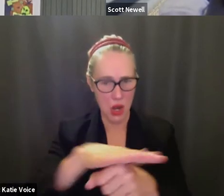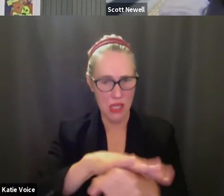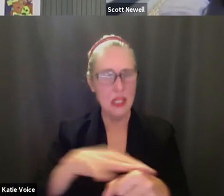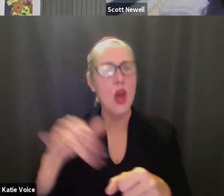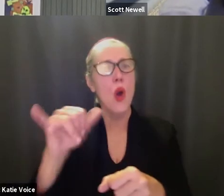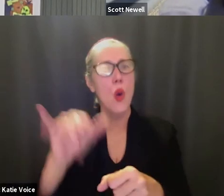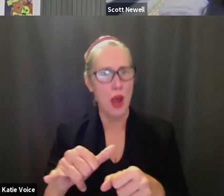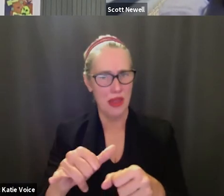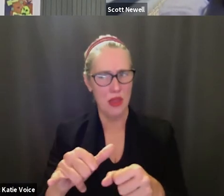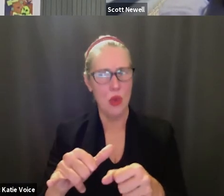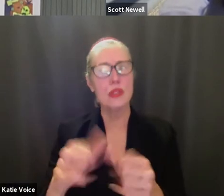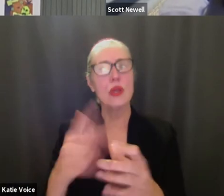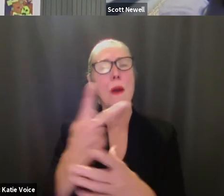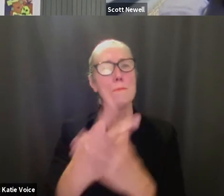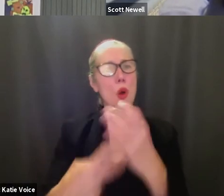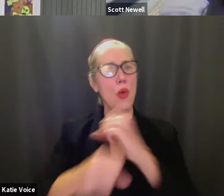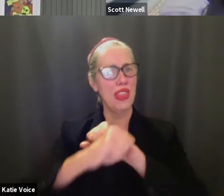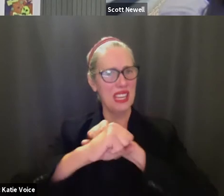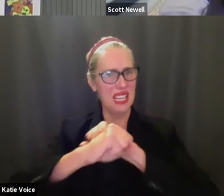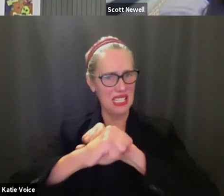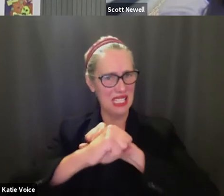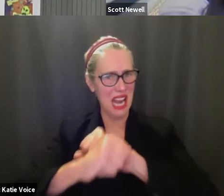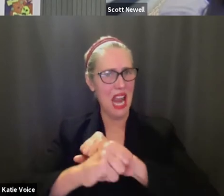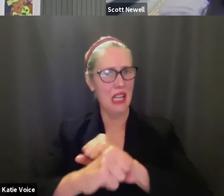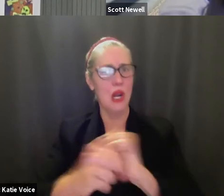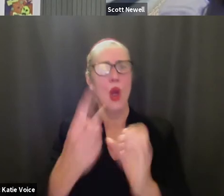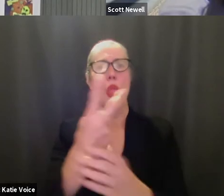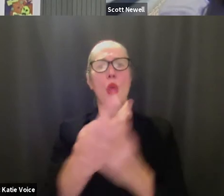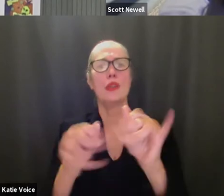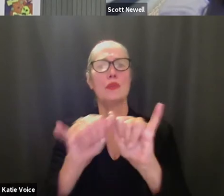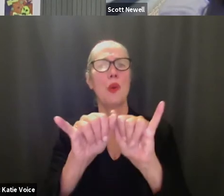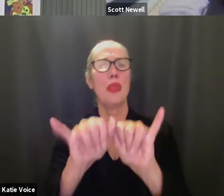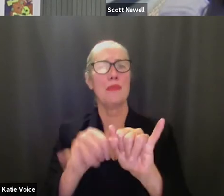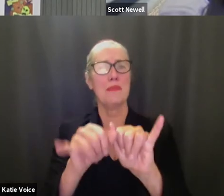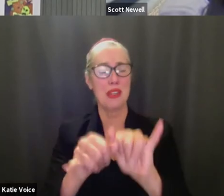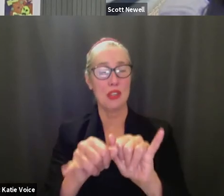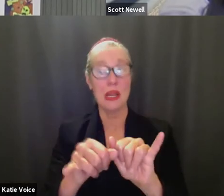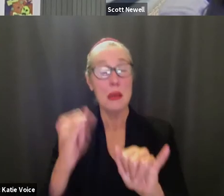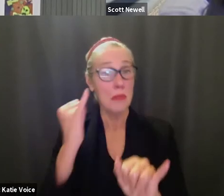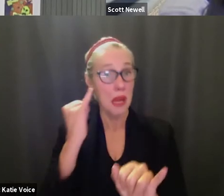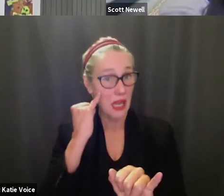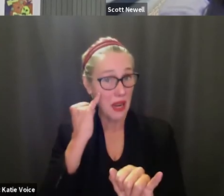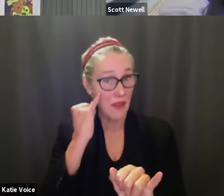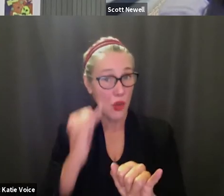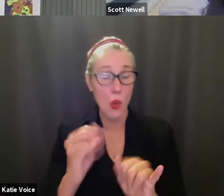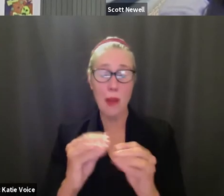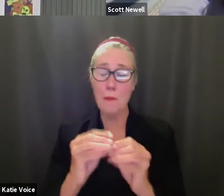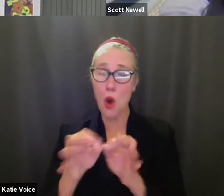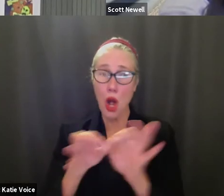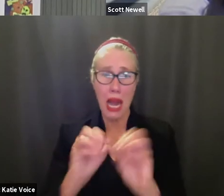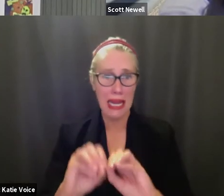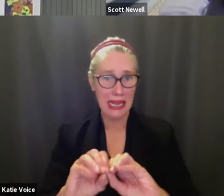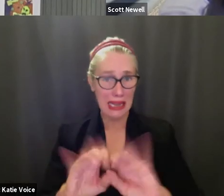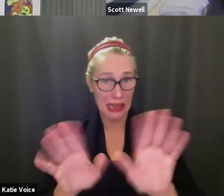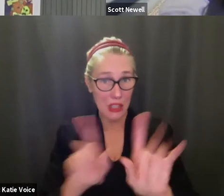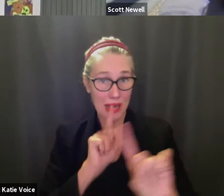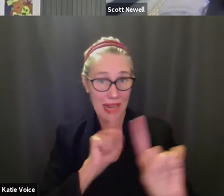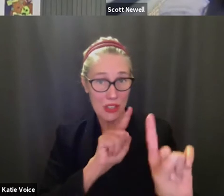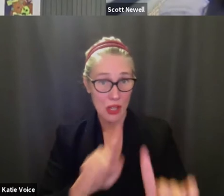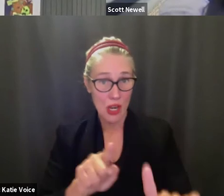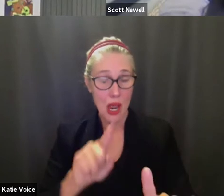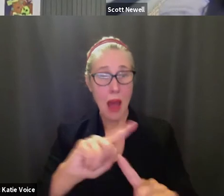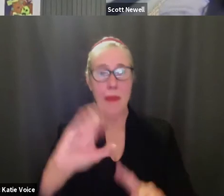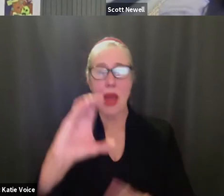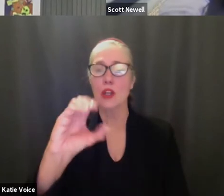intact but i can definitely get back to you if you would like a definitive answer on on the contiguous